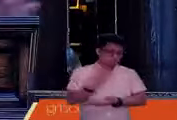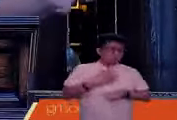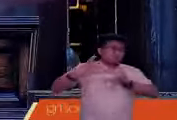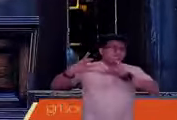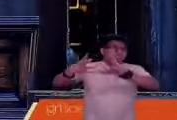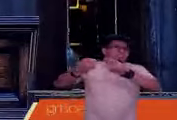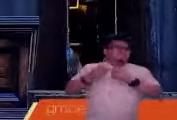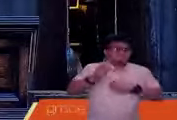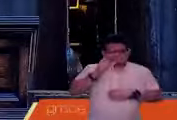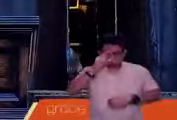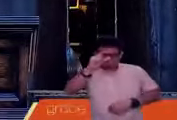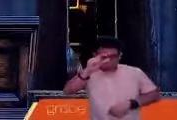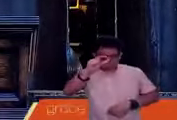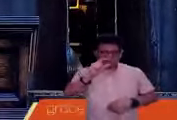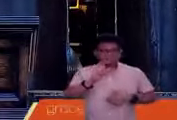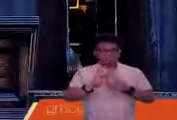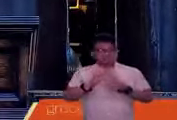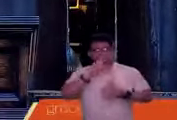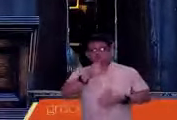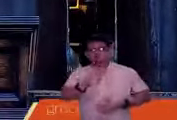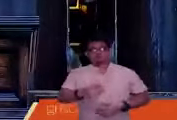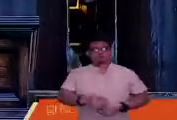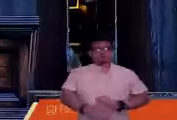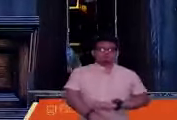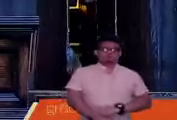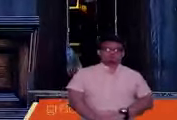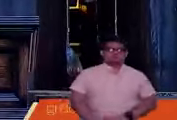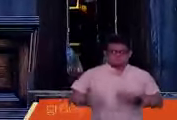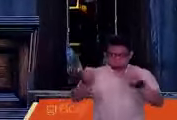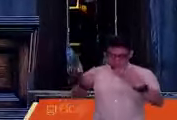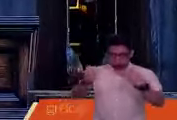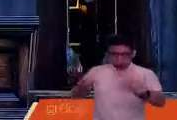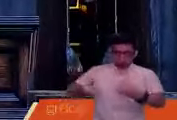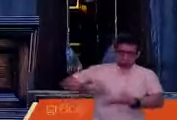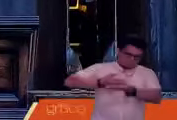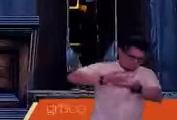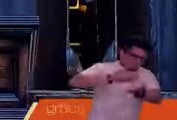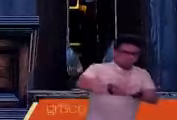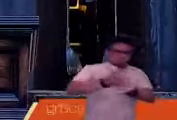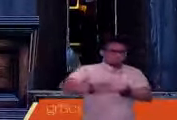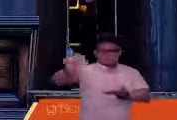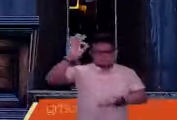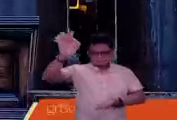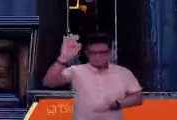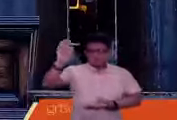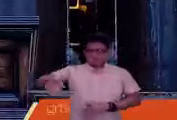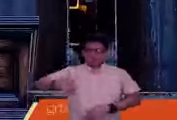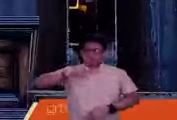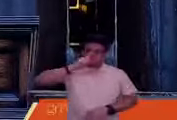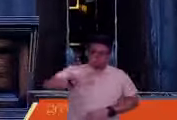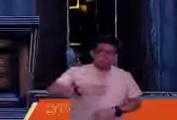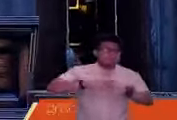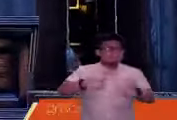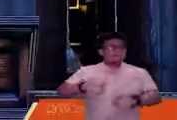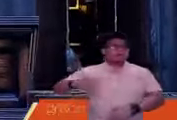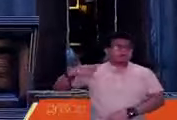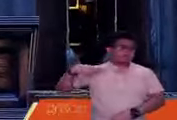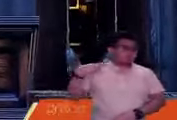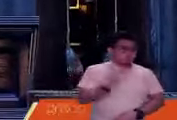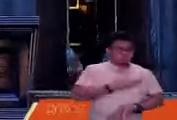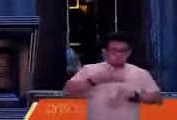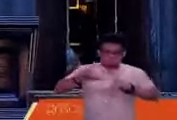kaigsoonan, daghan na mong nadunggan ng mga giwali diri, ng mga kamatuuran, pero ang gusto lang